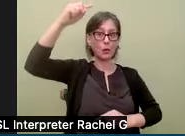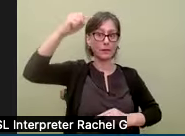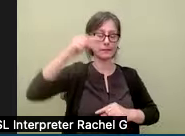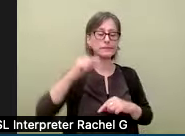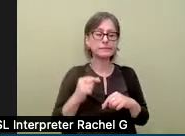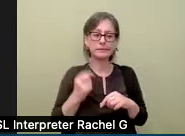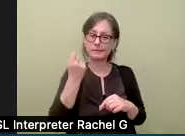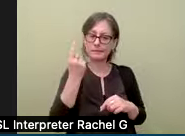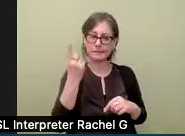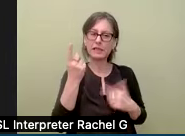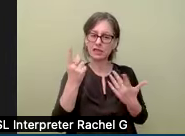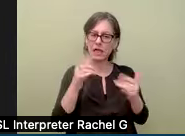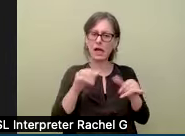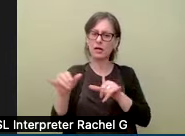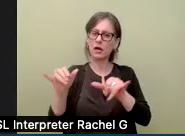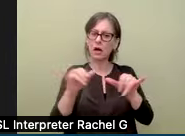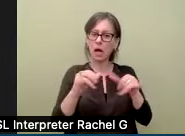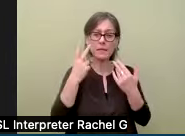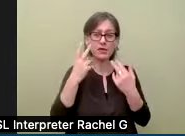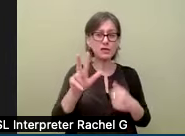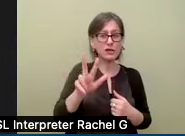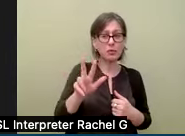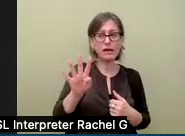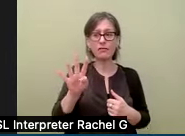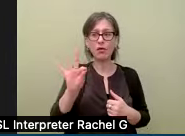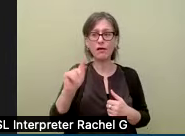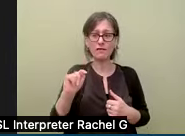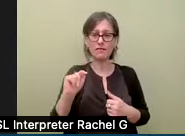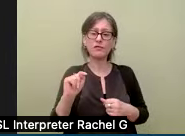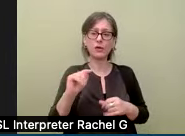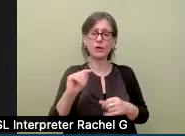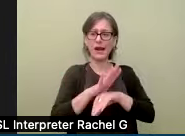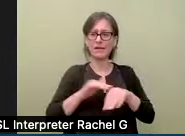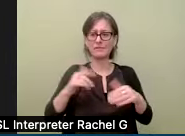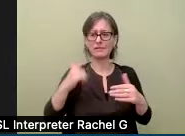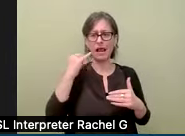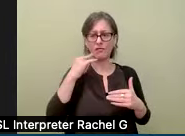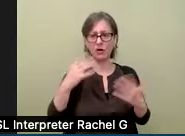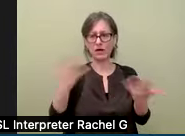So it's not unusual to see 3 to 4 foot waves breaking somewhere off the California coast.